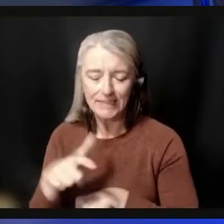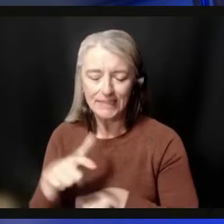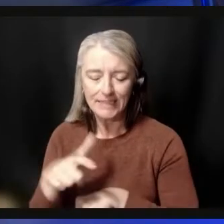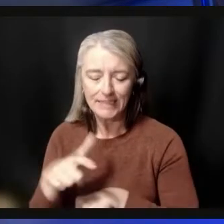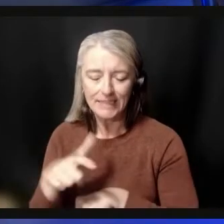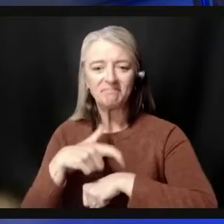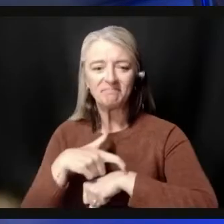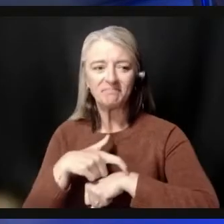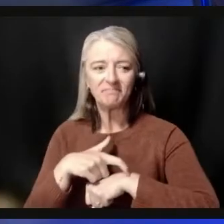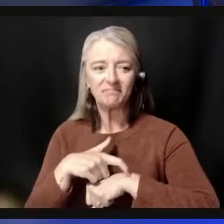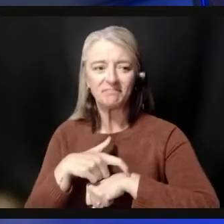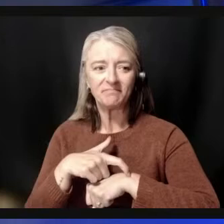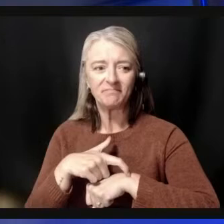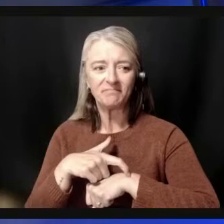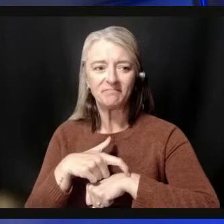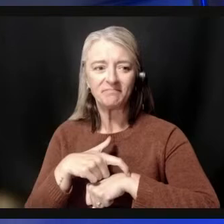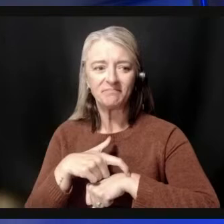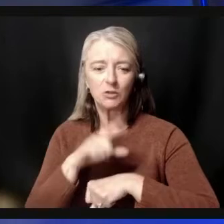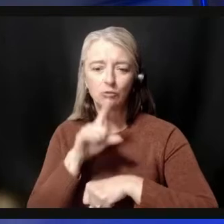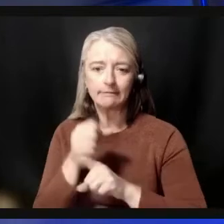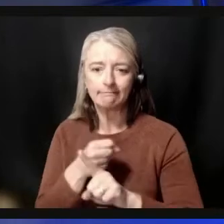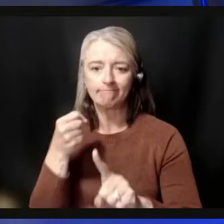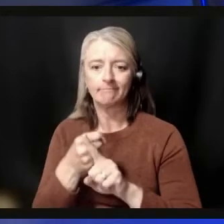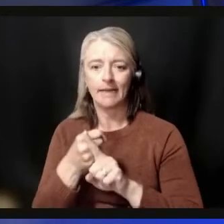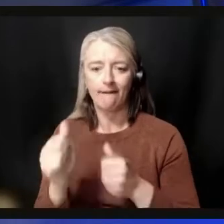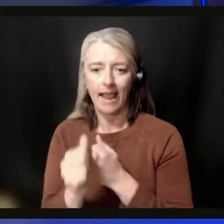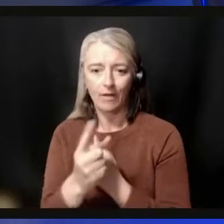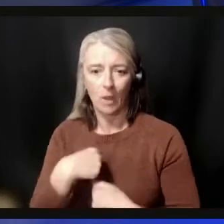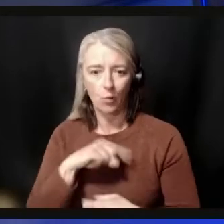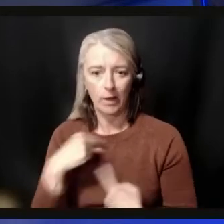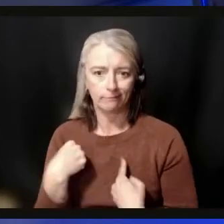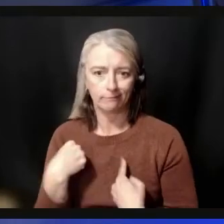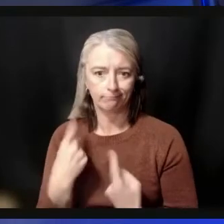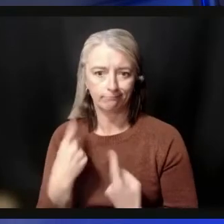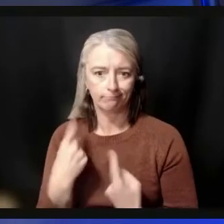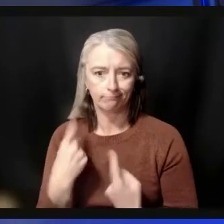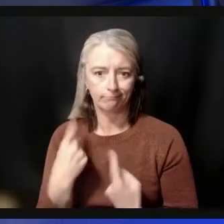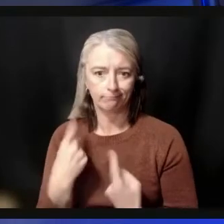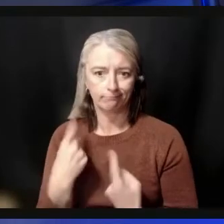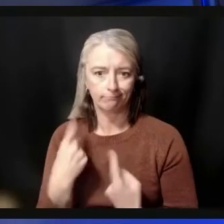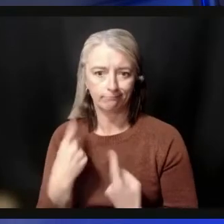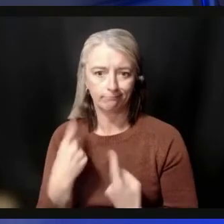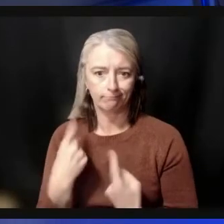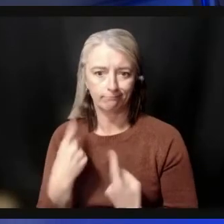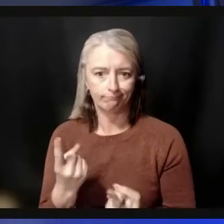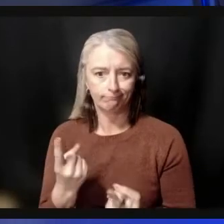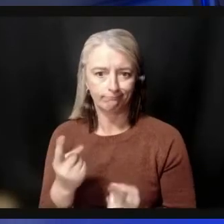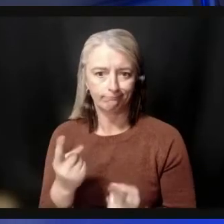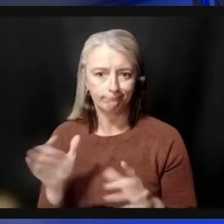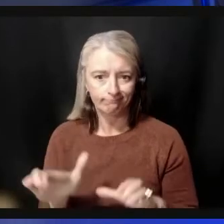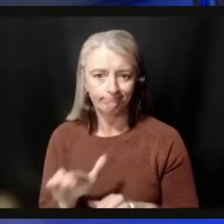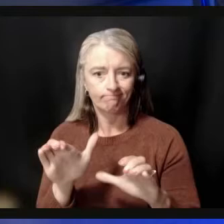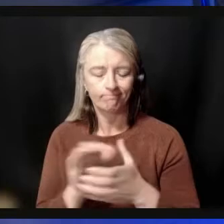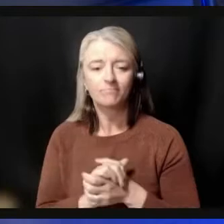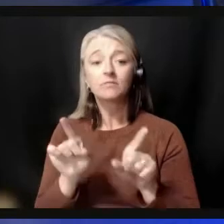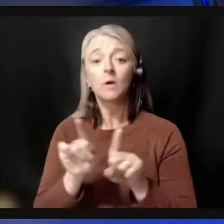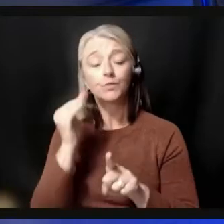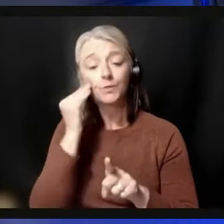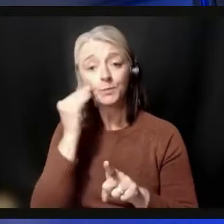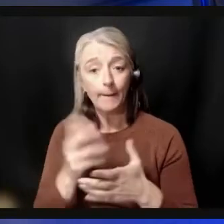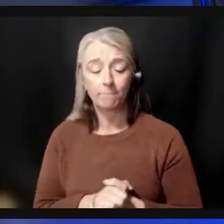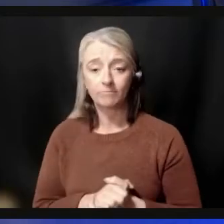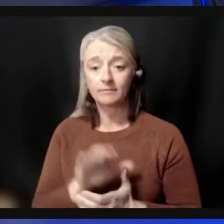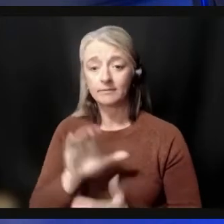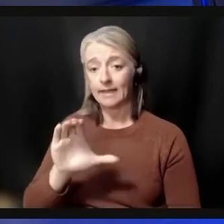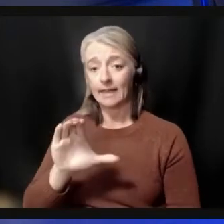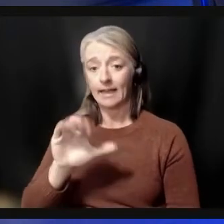on really everything we've done. And we also know that cancer screenings took a huge hit during